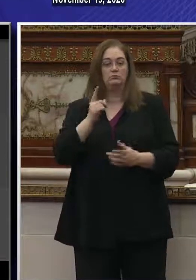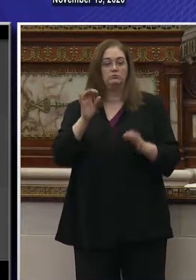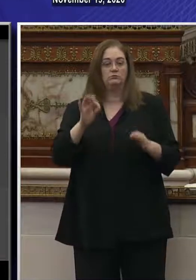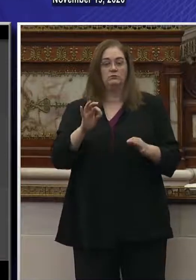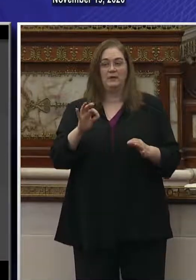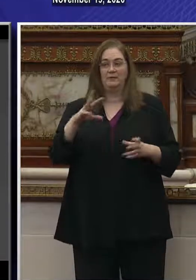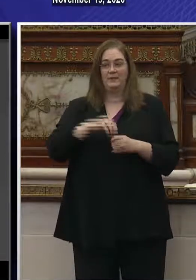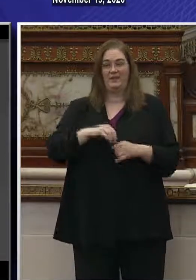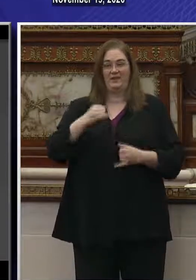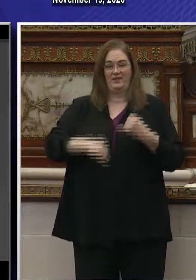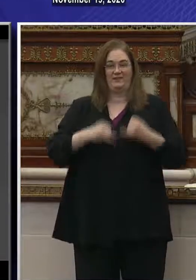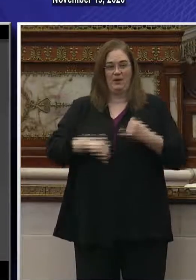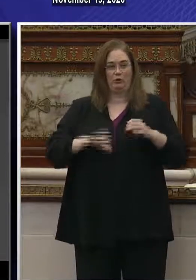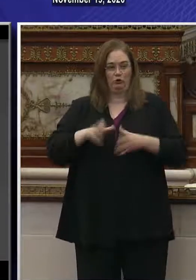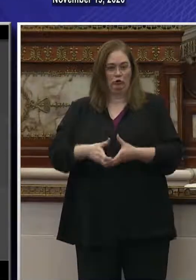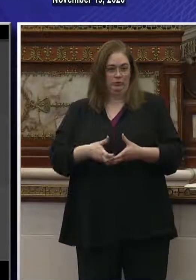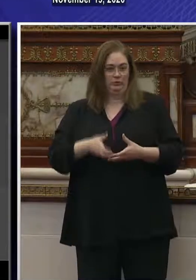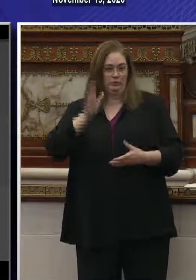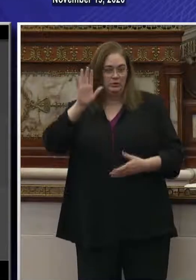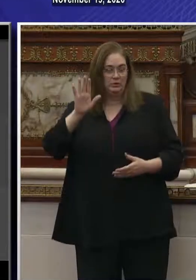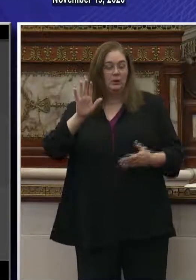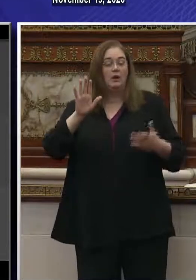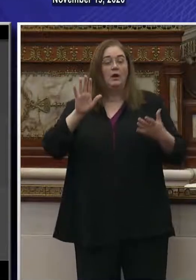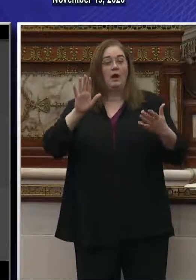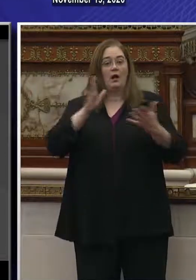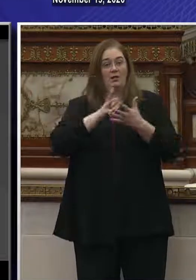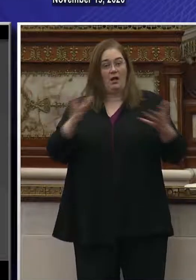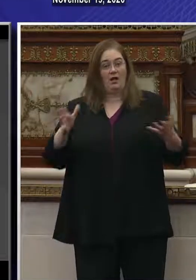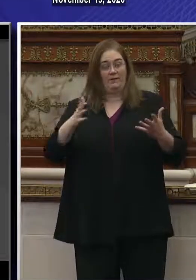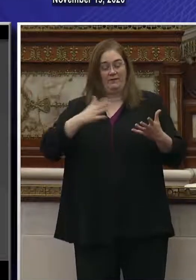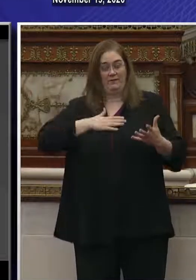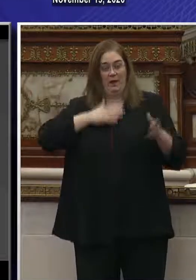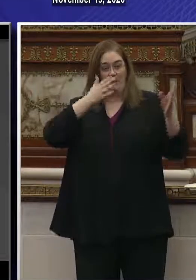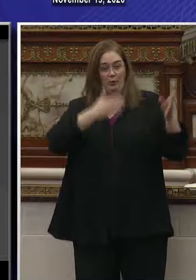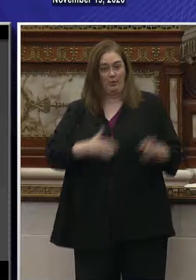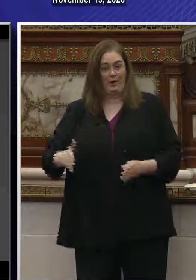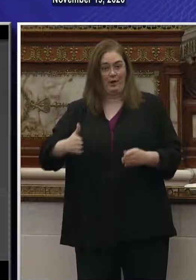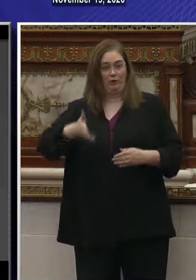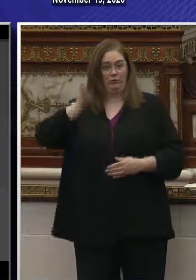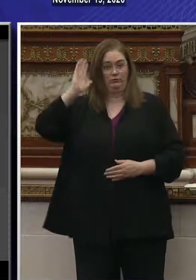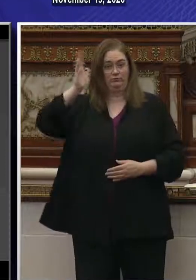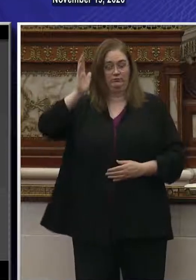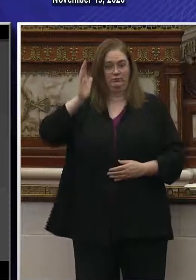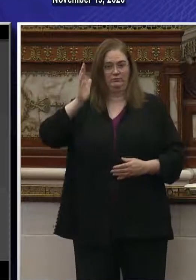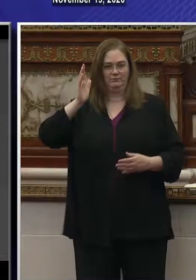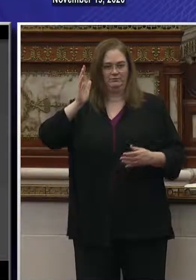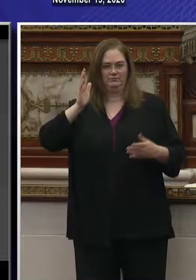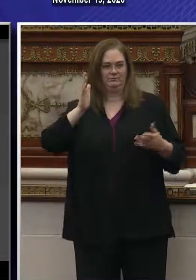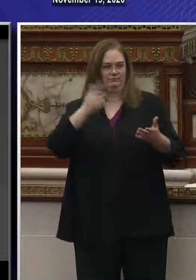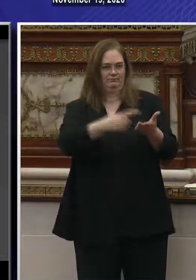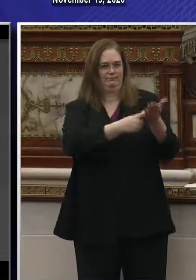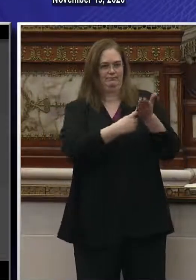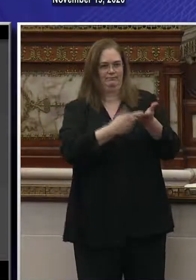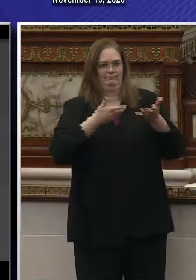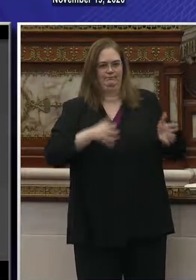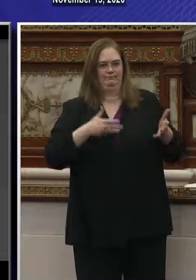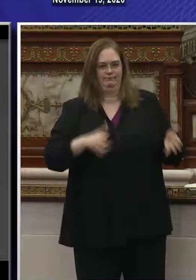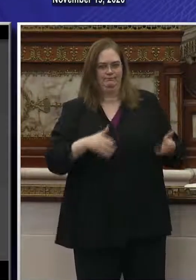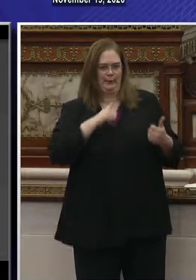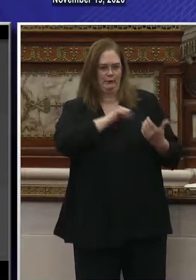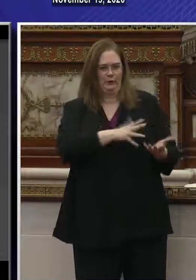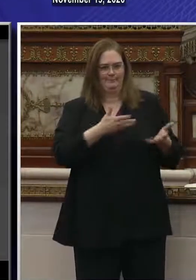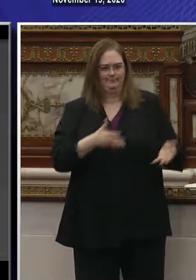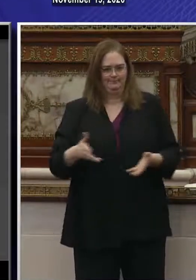final panel is that a lot of what I have in the prepared statement has already been discussed and addressed.